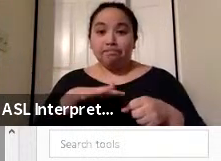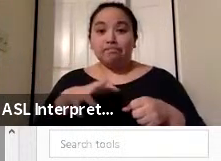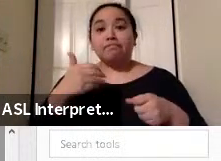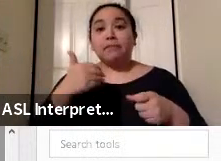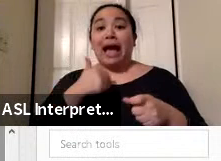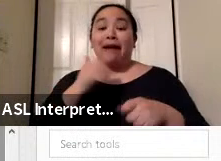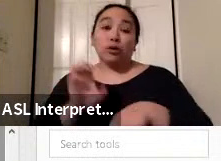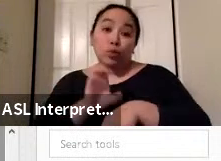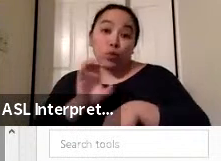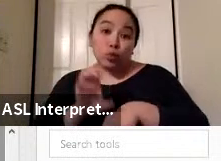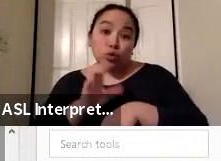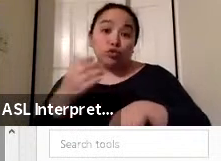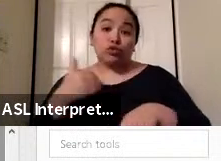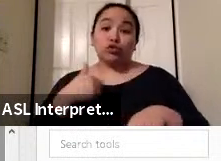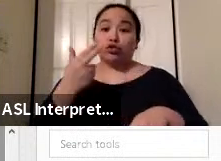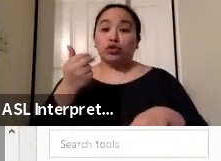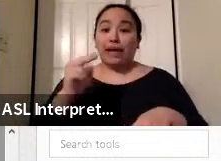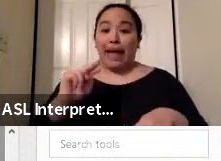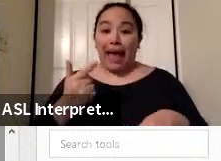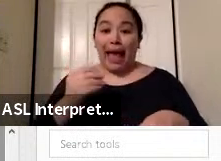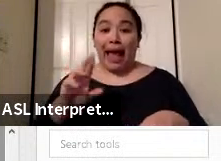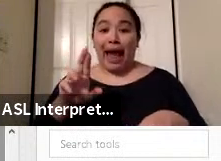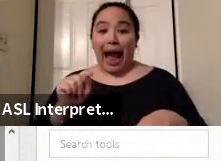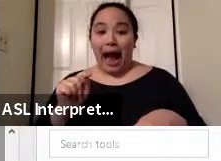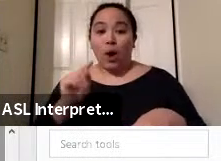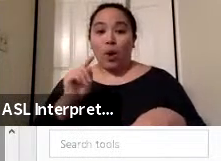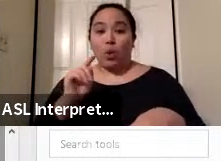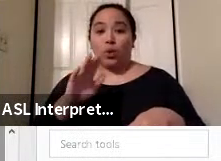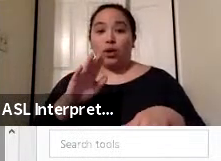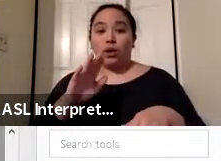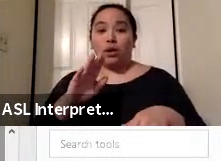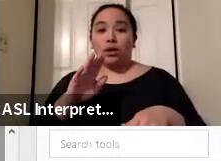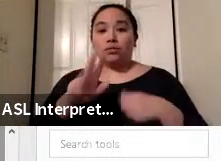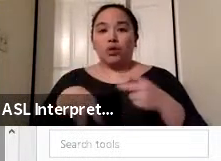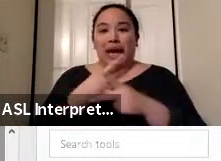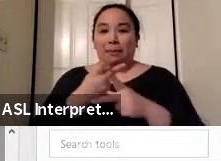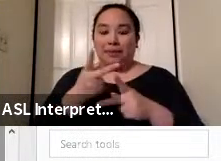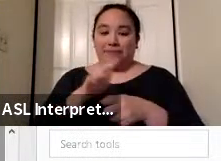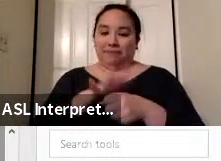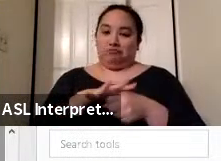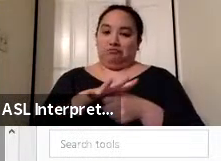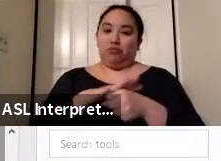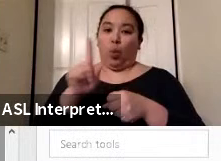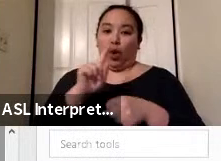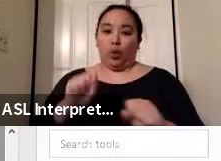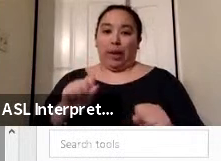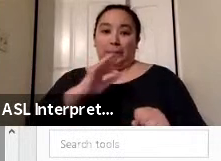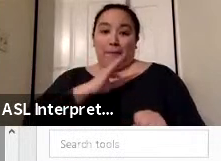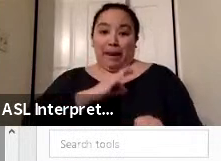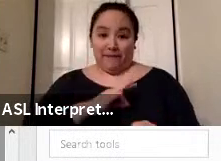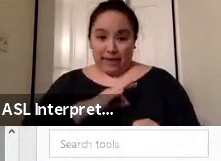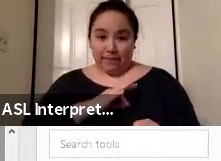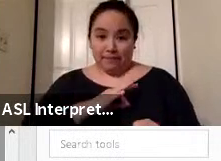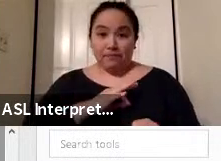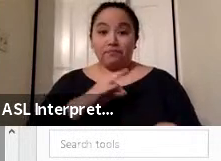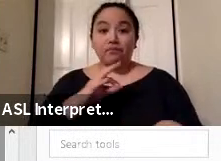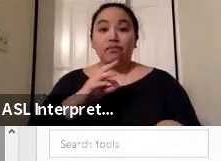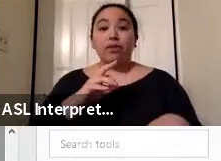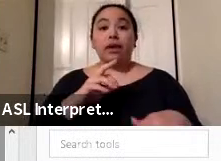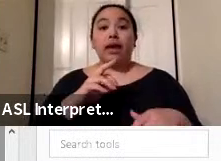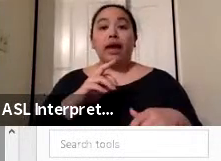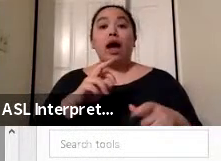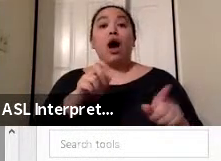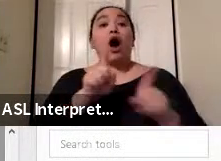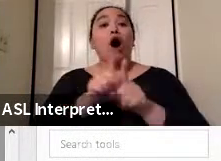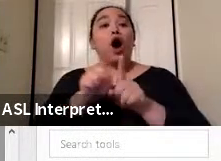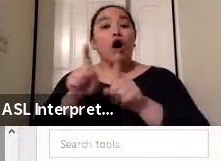computers, hangout areas, those types of spaces that residents can benefit from. And then on top, sort of on top of where